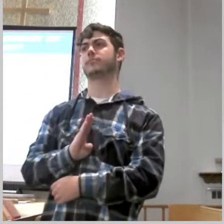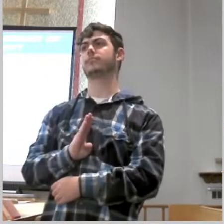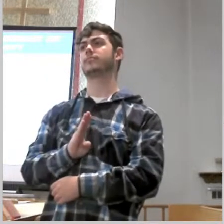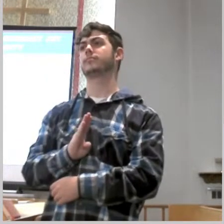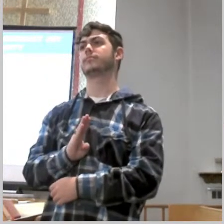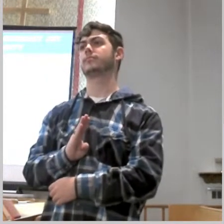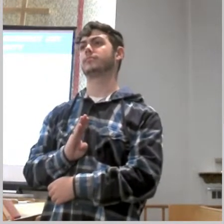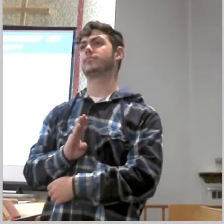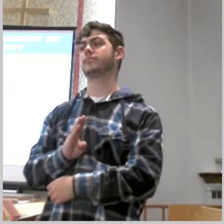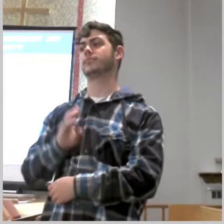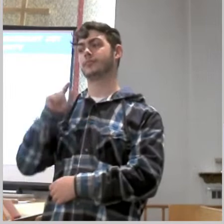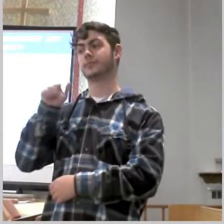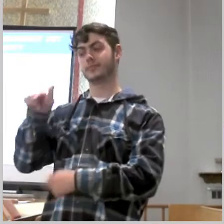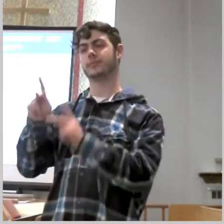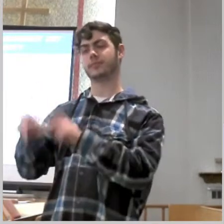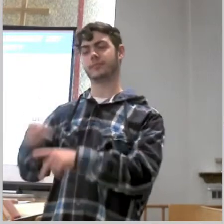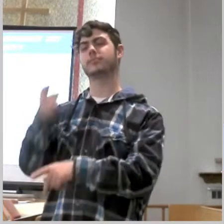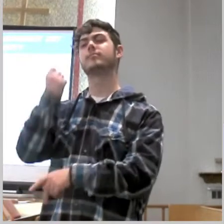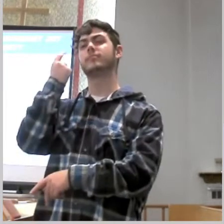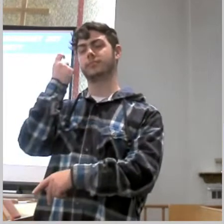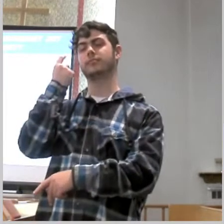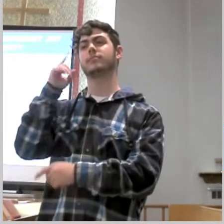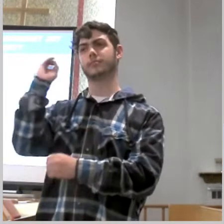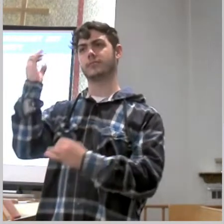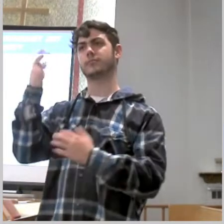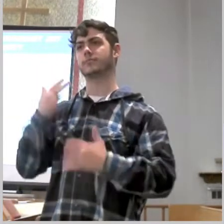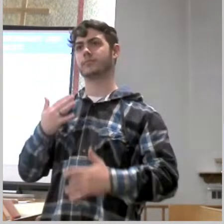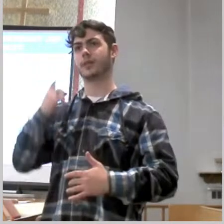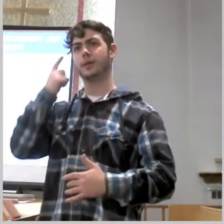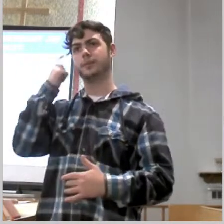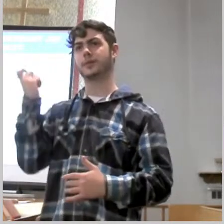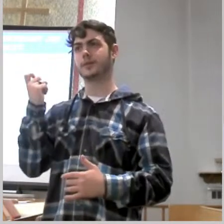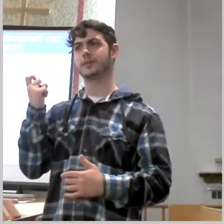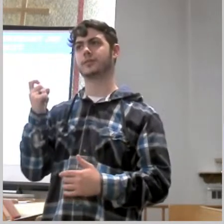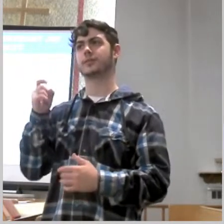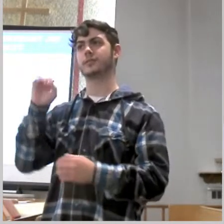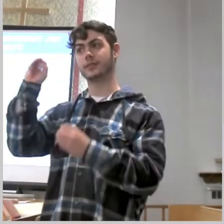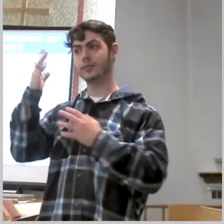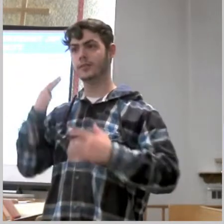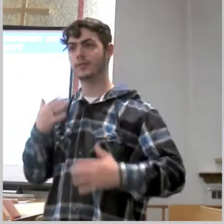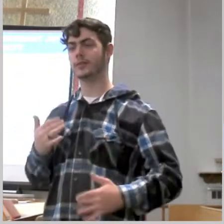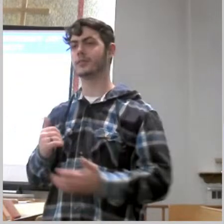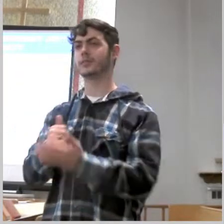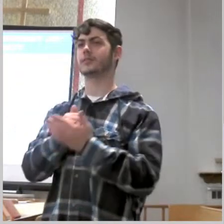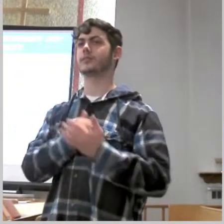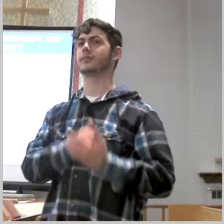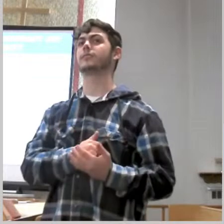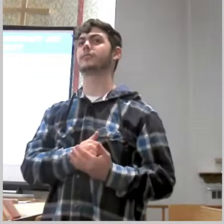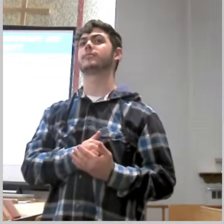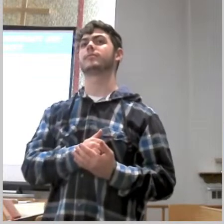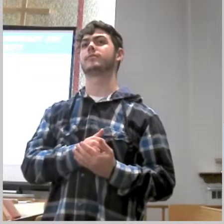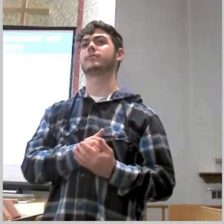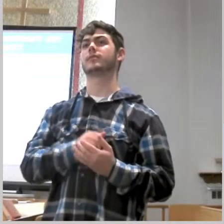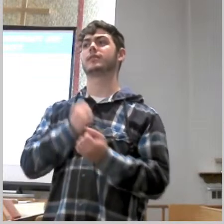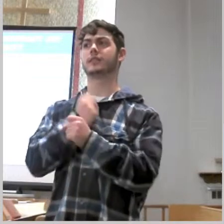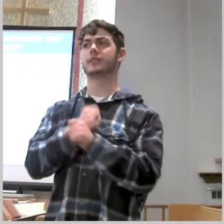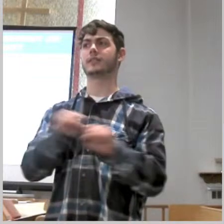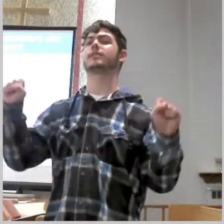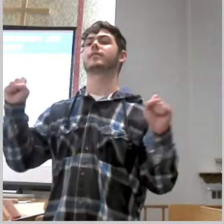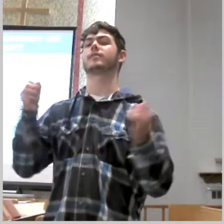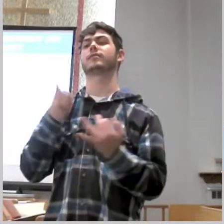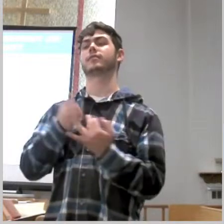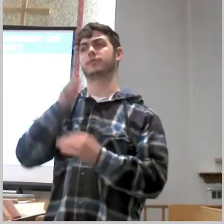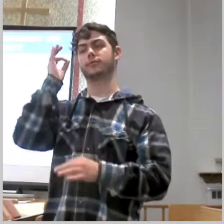of grace, because it's by grace we've been saved through faith. And so they know it is the gift of God, and they